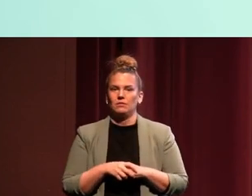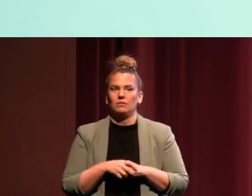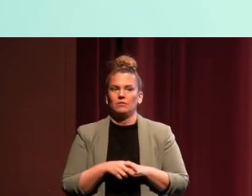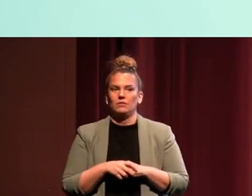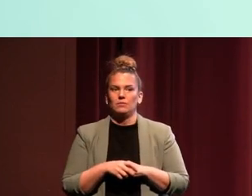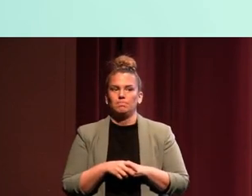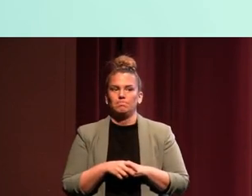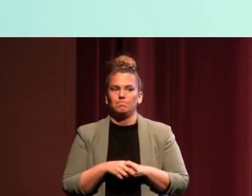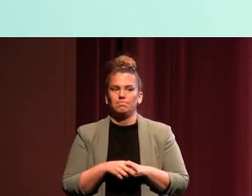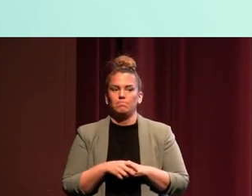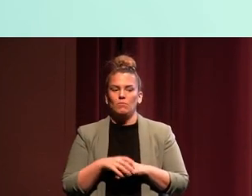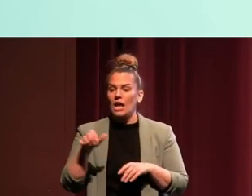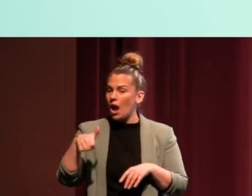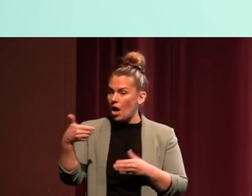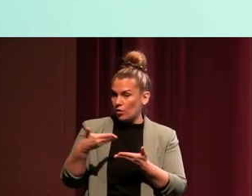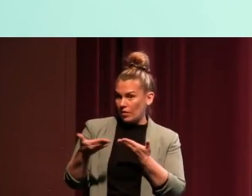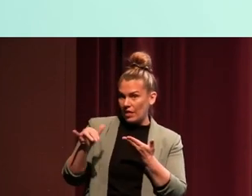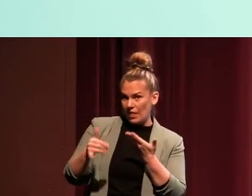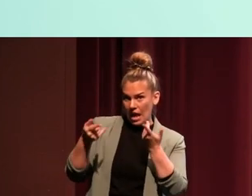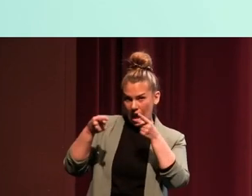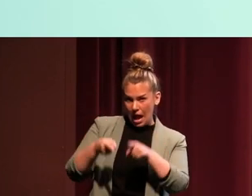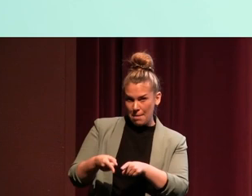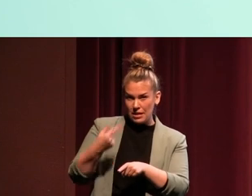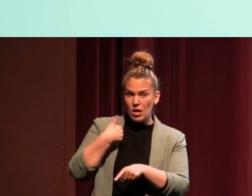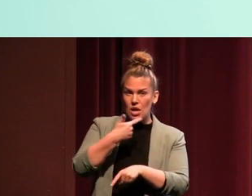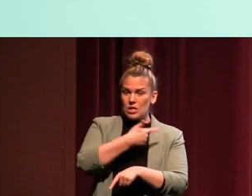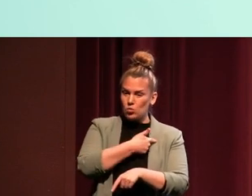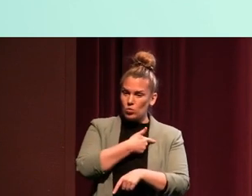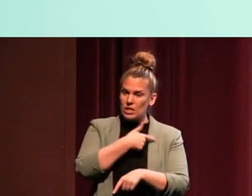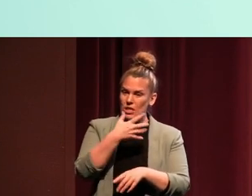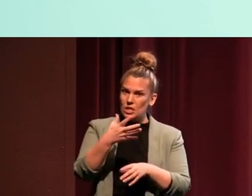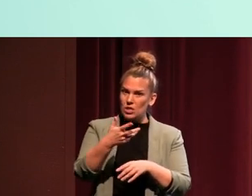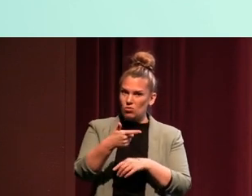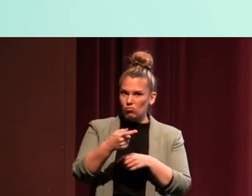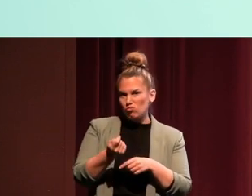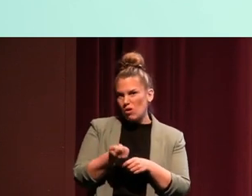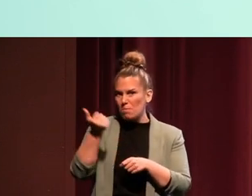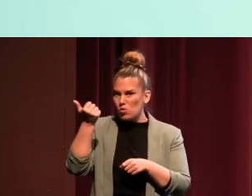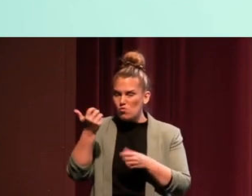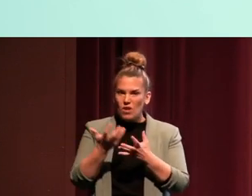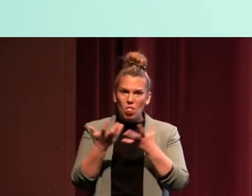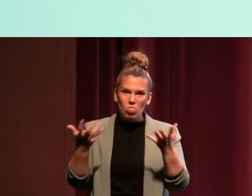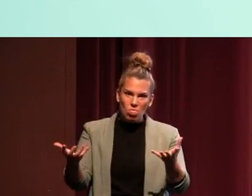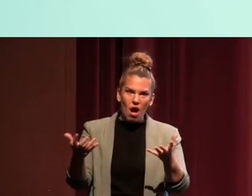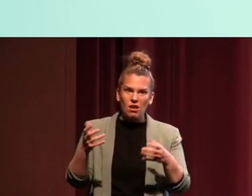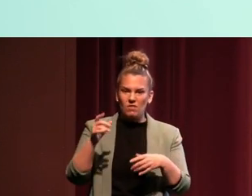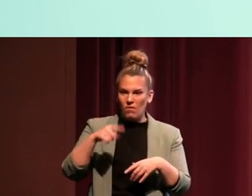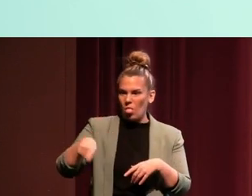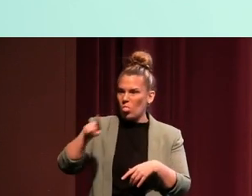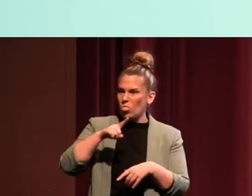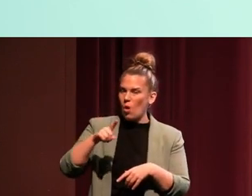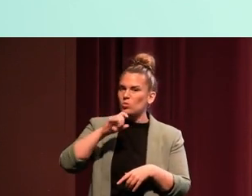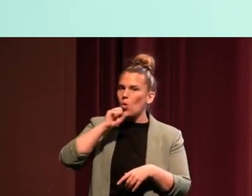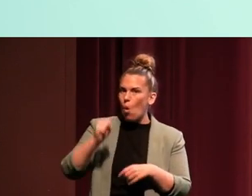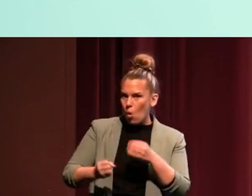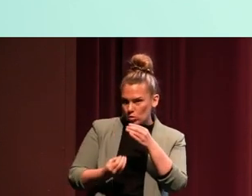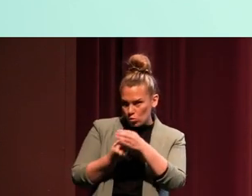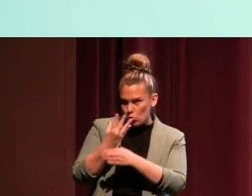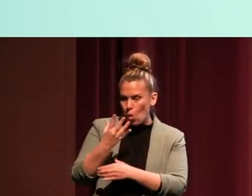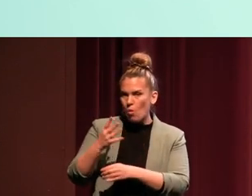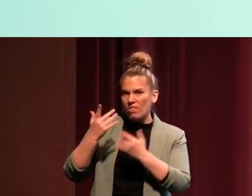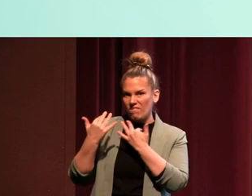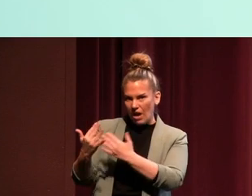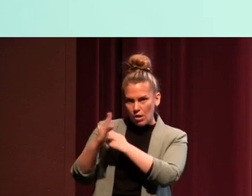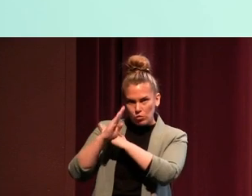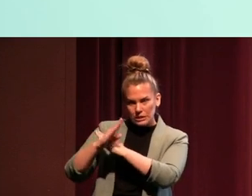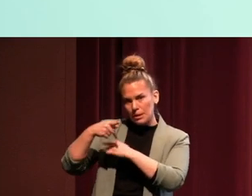The other thing that happened is that we removed a lot of those old growth, fire-resistant ponderosa pine. We